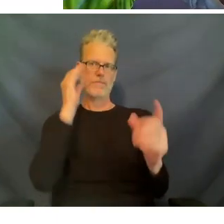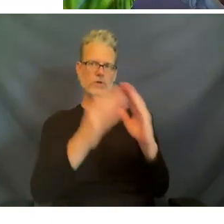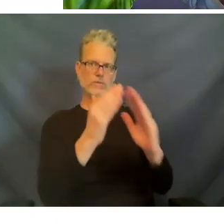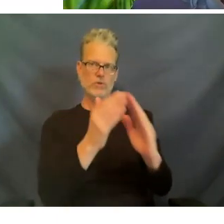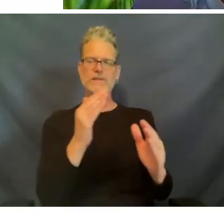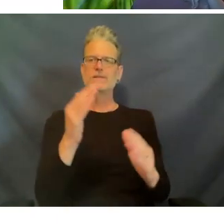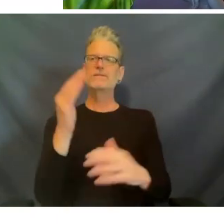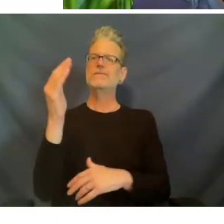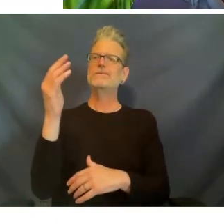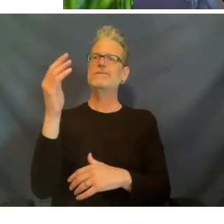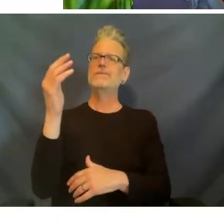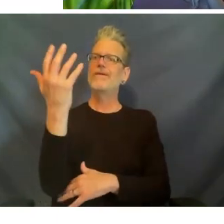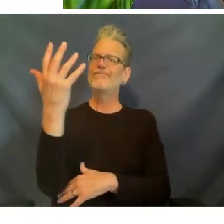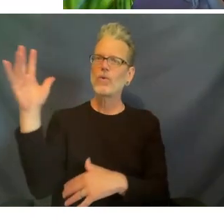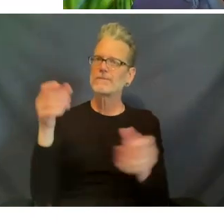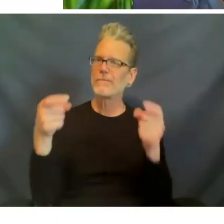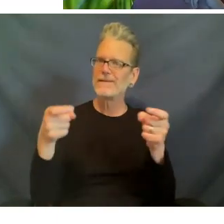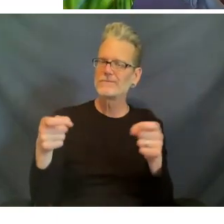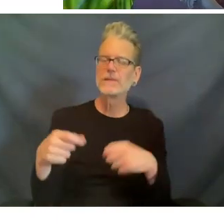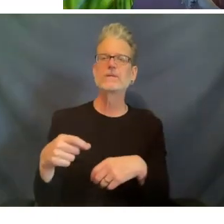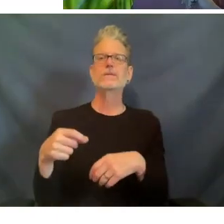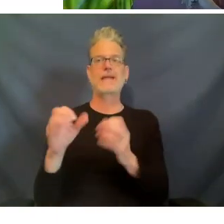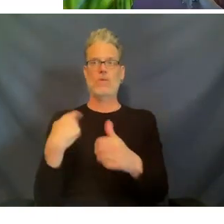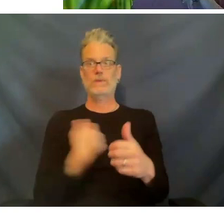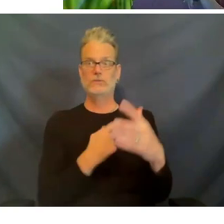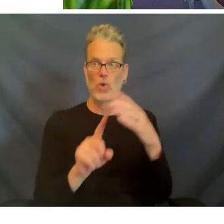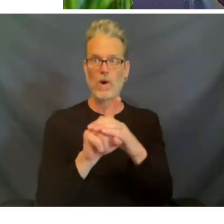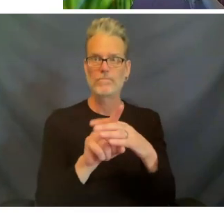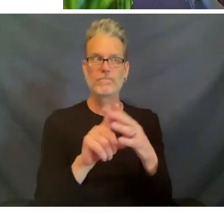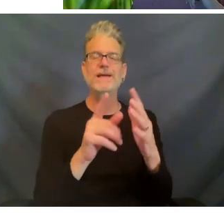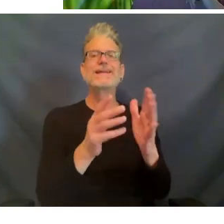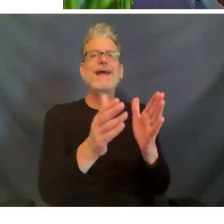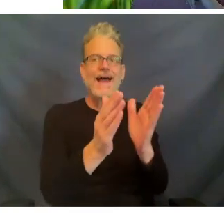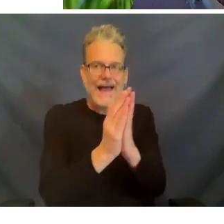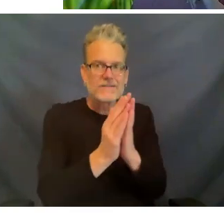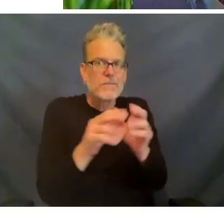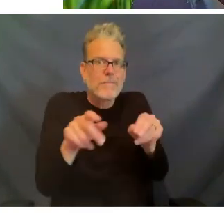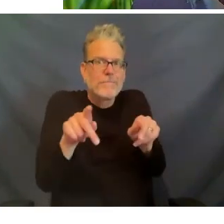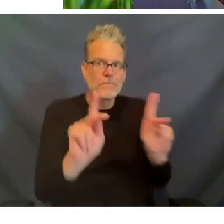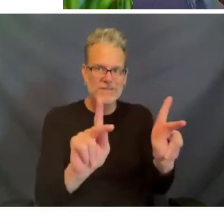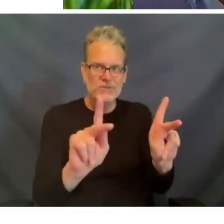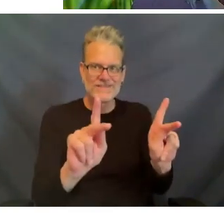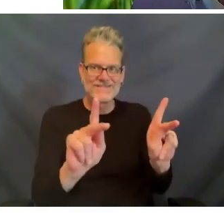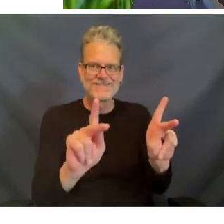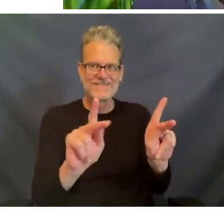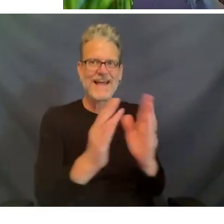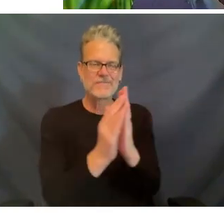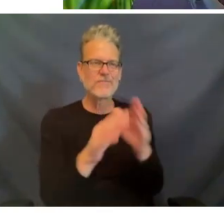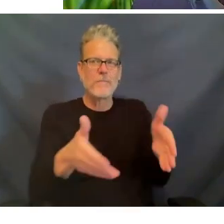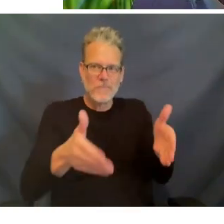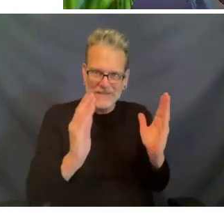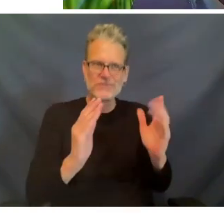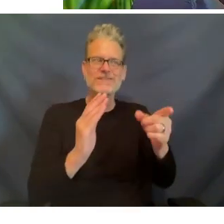how we are showing up and asking for permission from the tribes to work with them